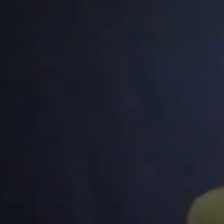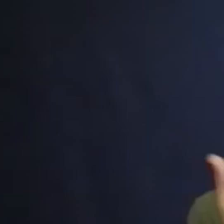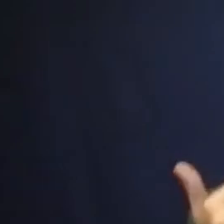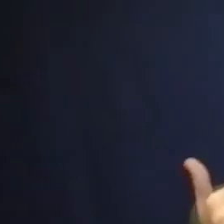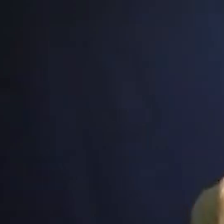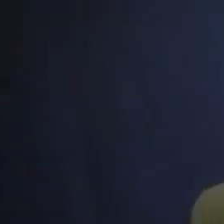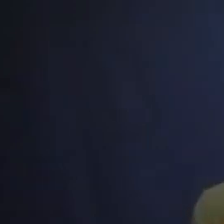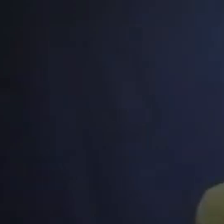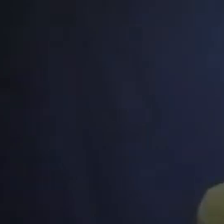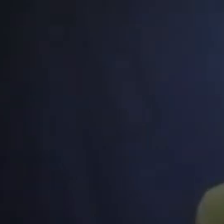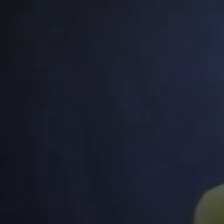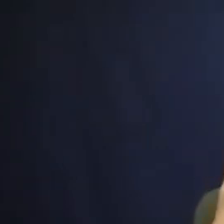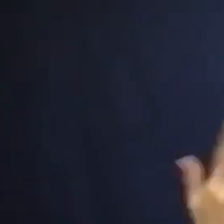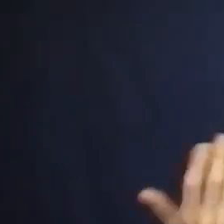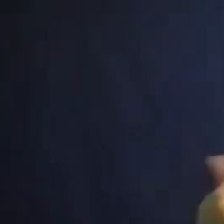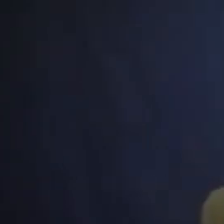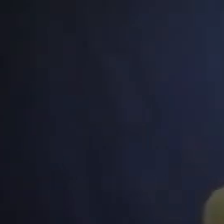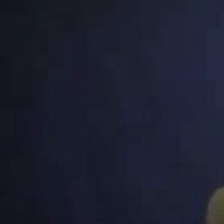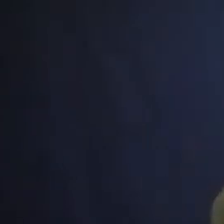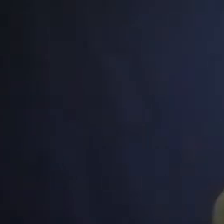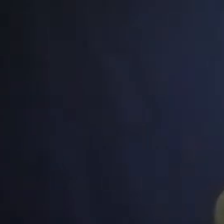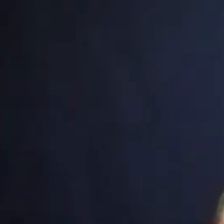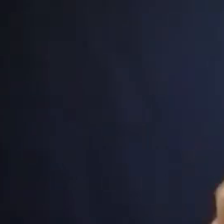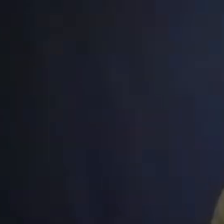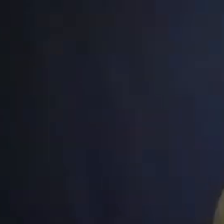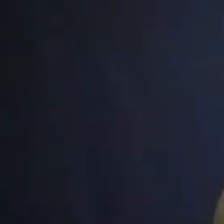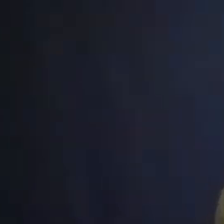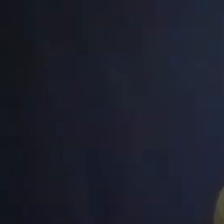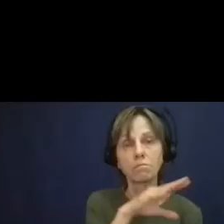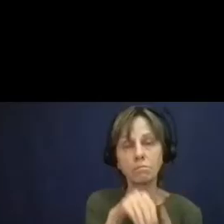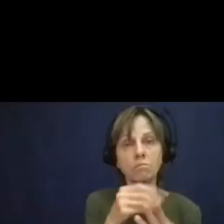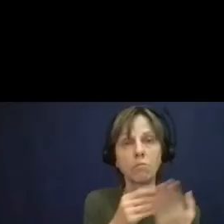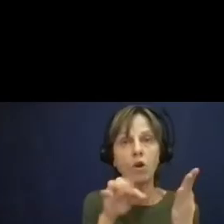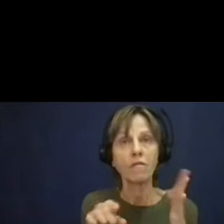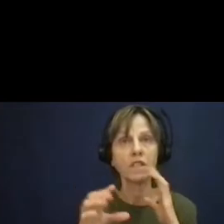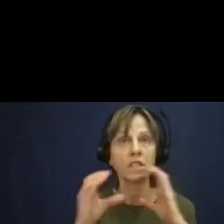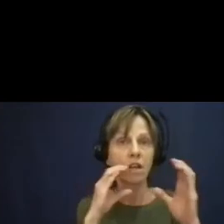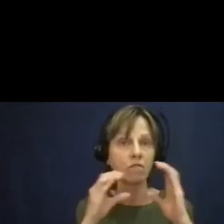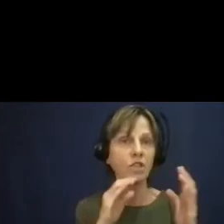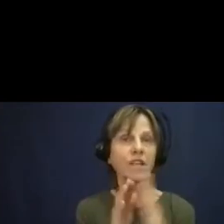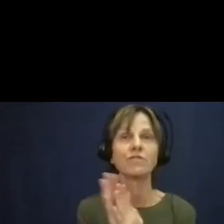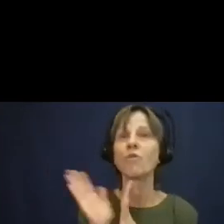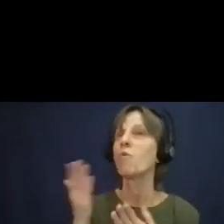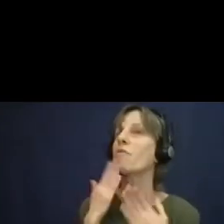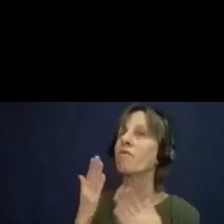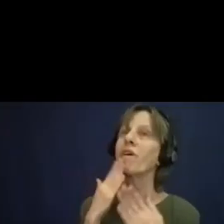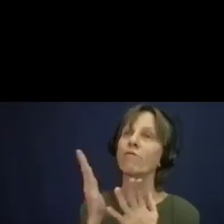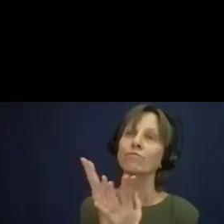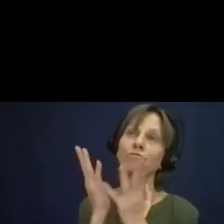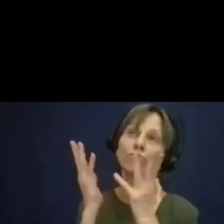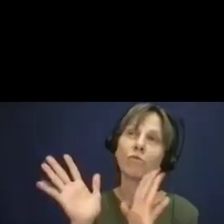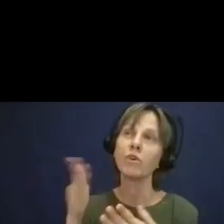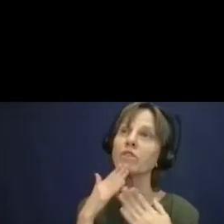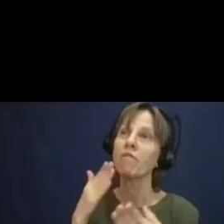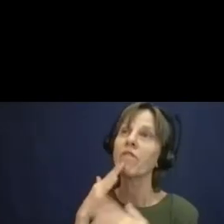again for making time to be part of this conversation. Thank you so much. And thank you all for joining us.